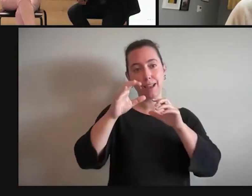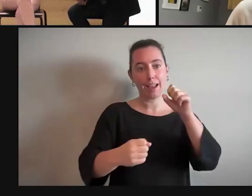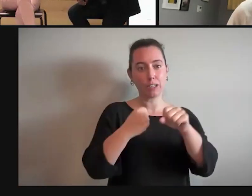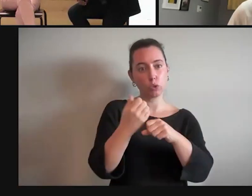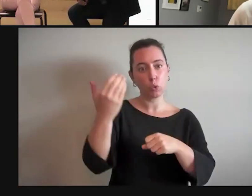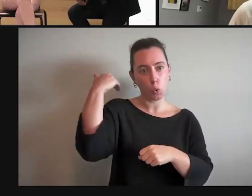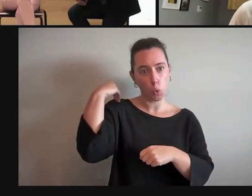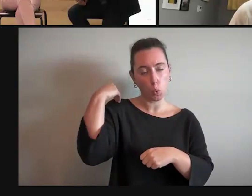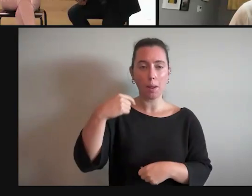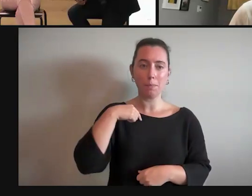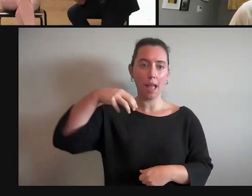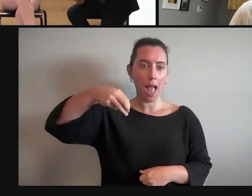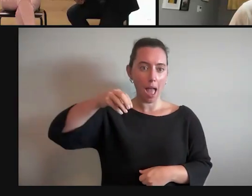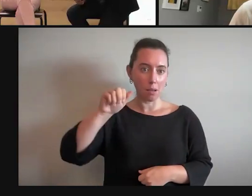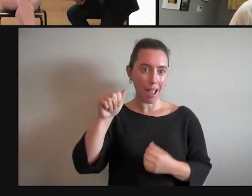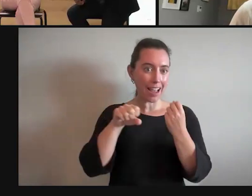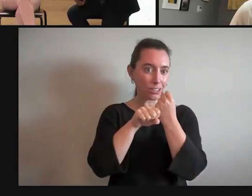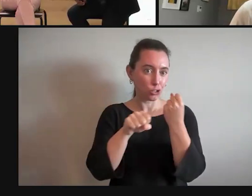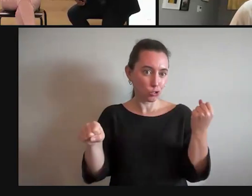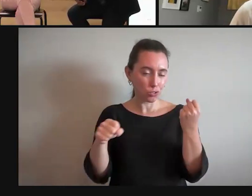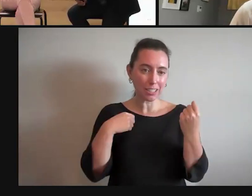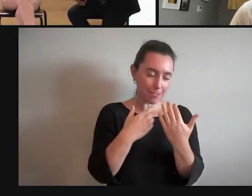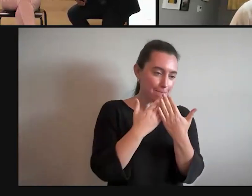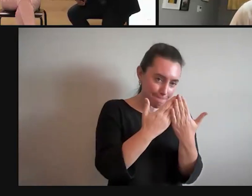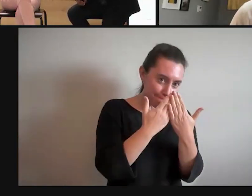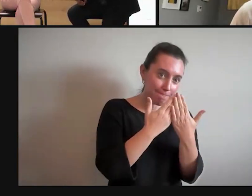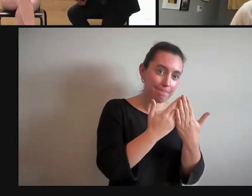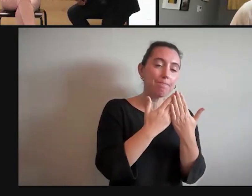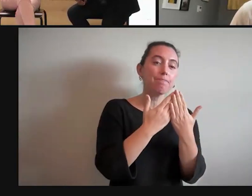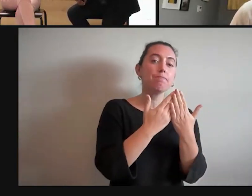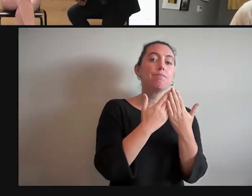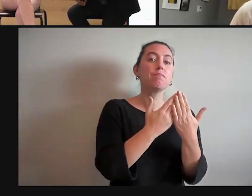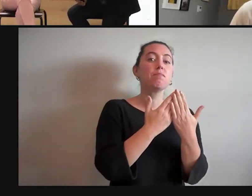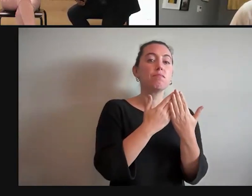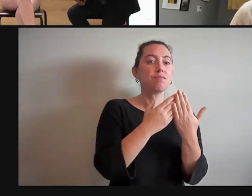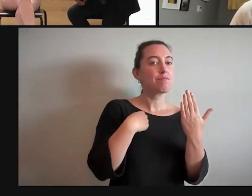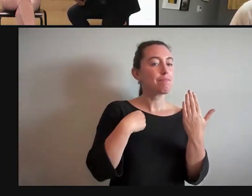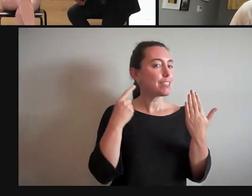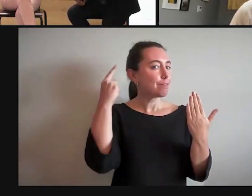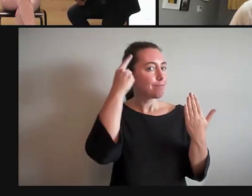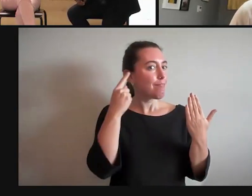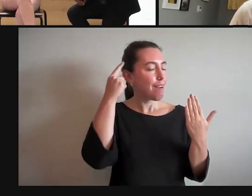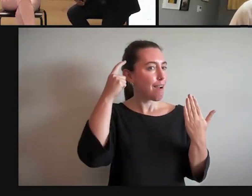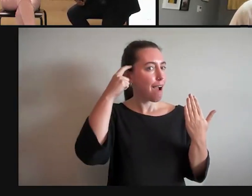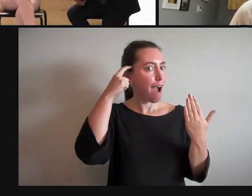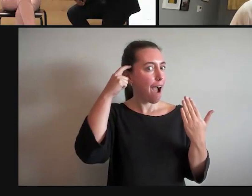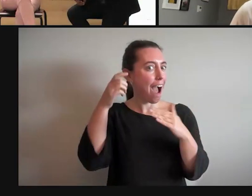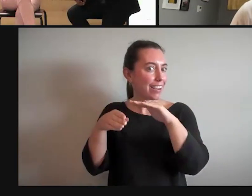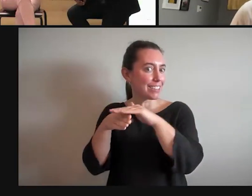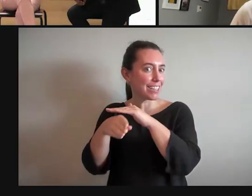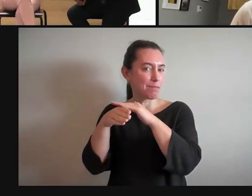master degrees. And since then, I actually dreamt about like being accessibility